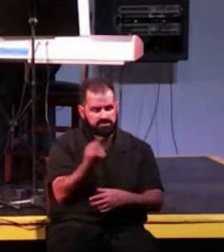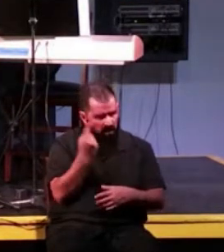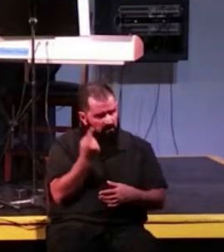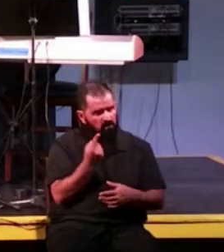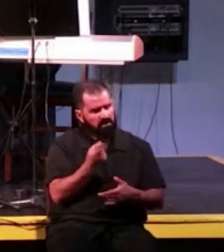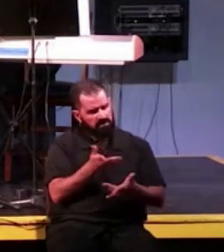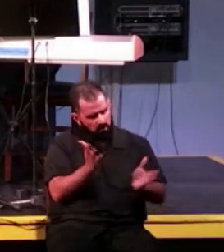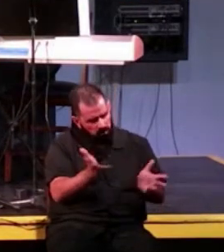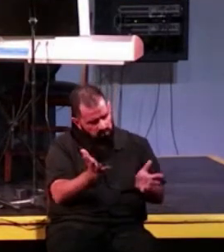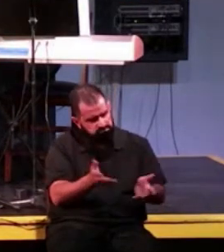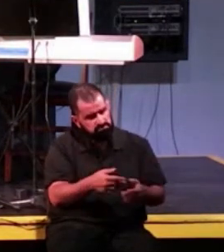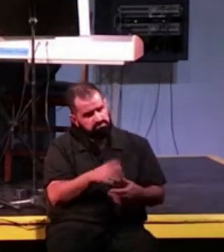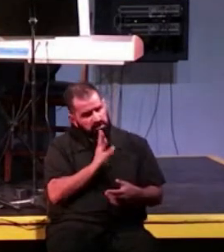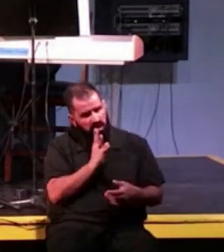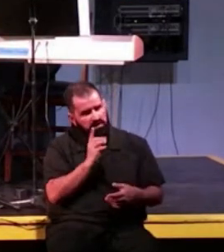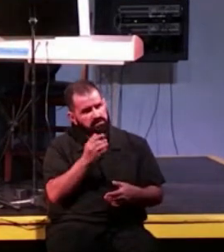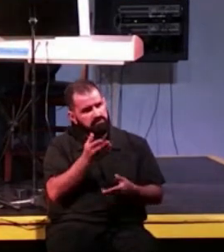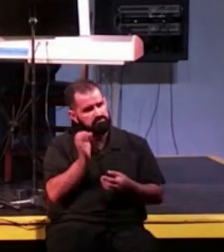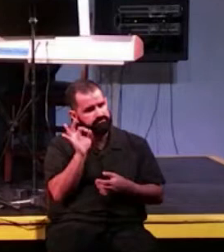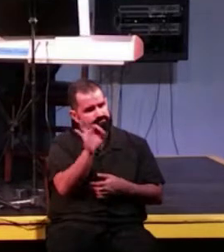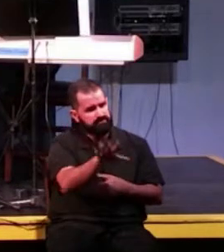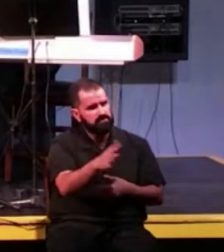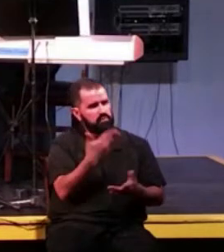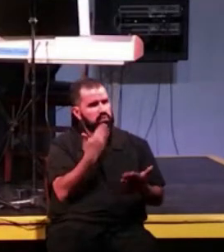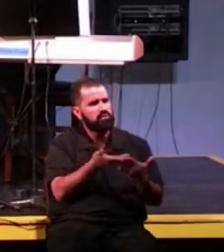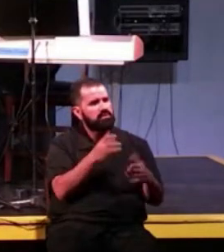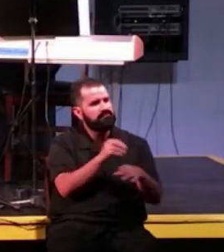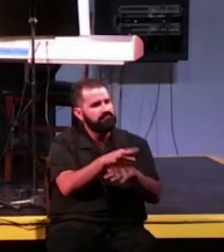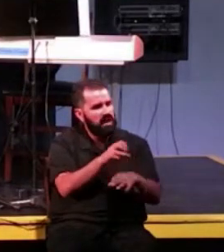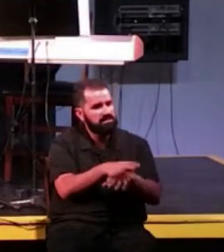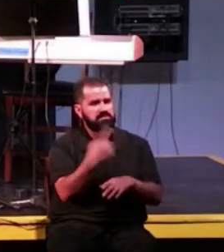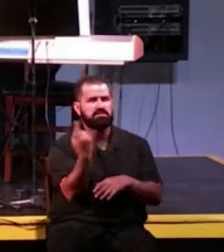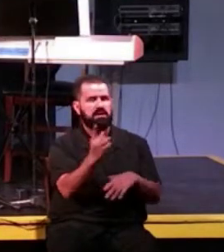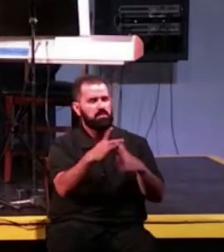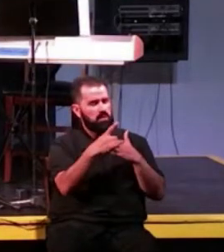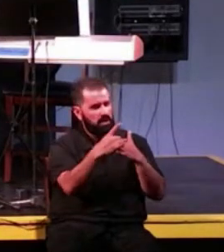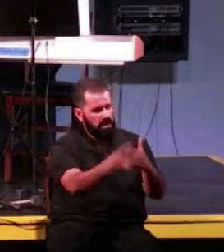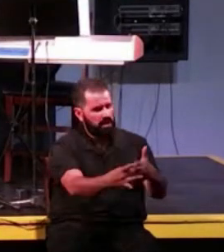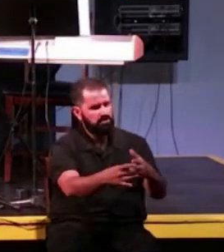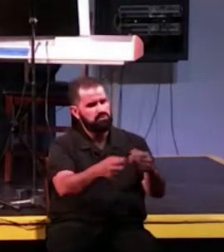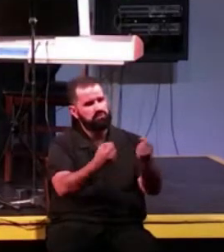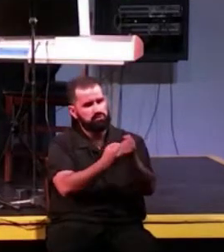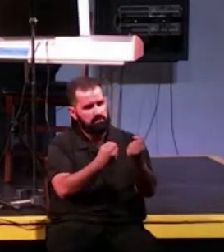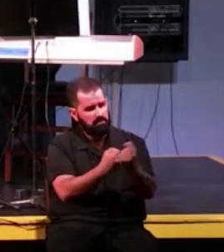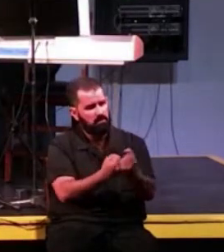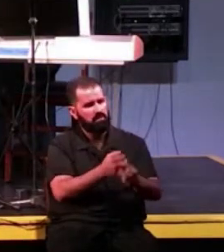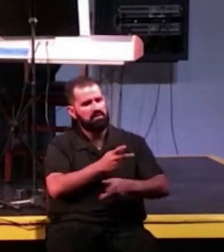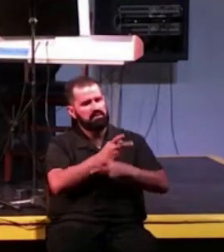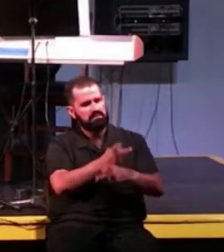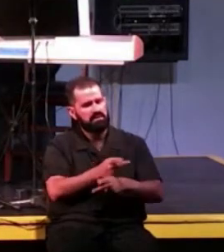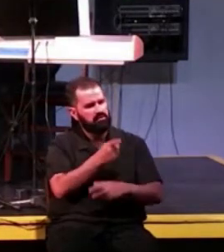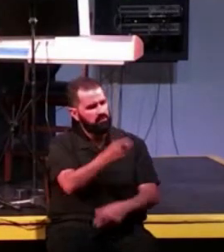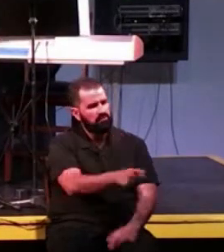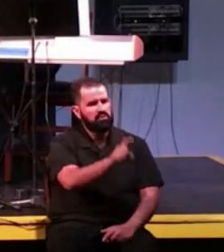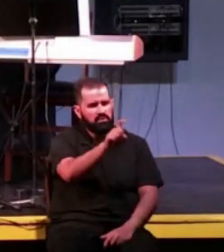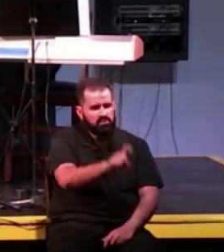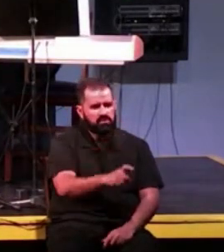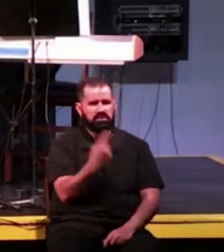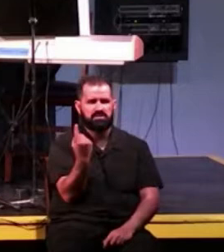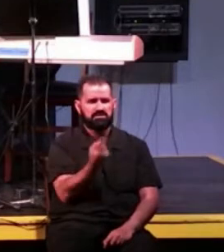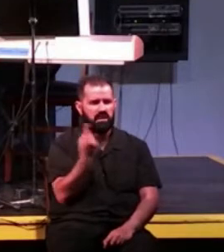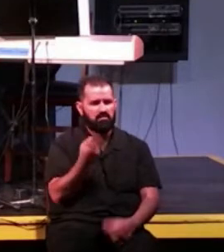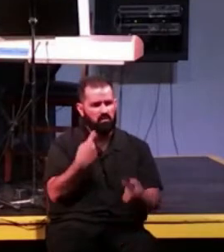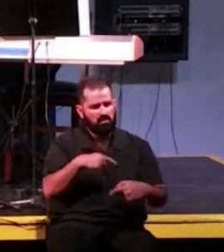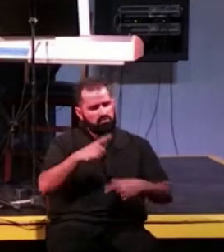into some sense. You need someone that's going to guide you and be there with you. You need someone that's going to hold you when